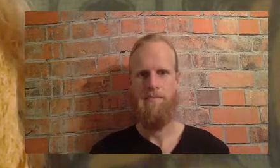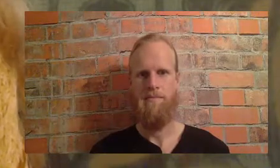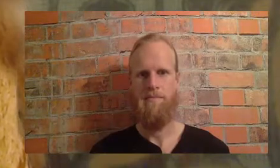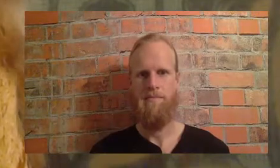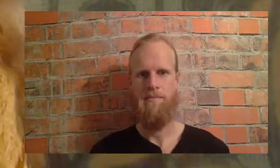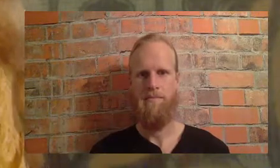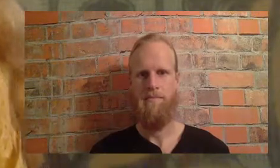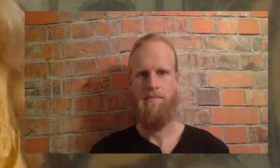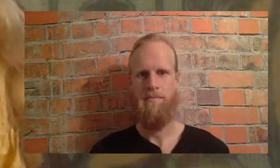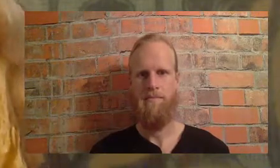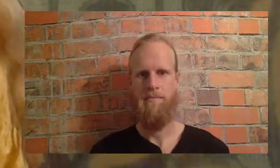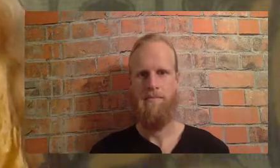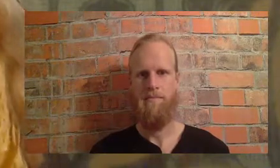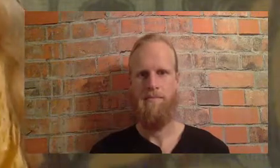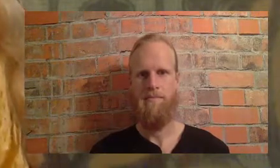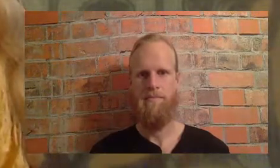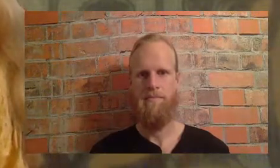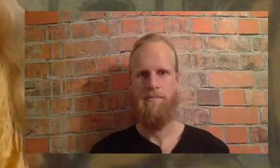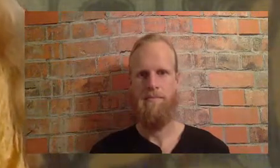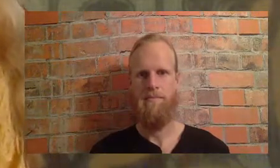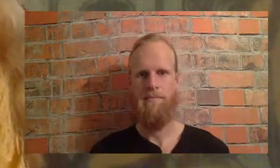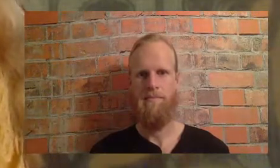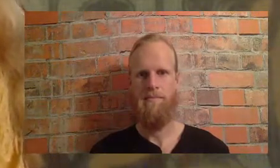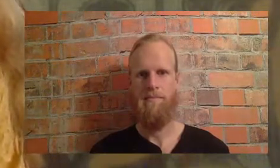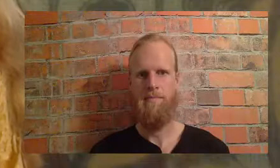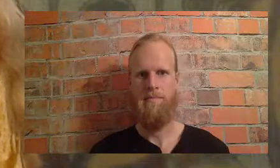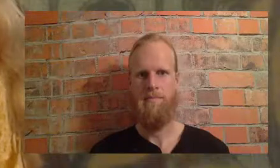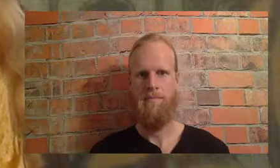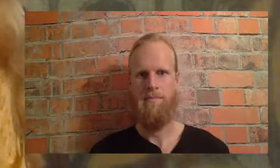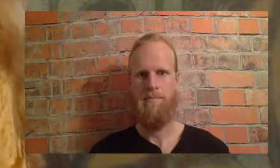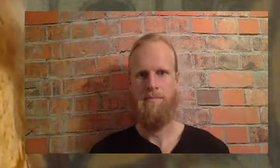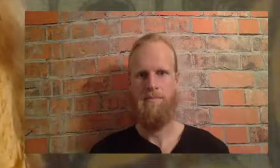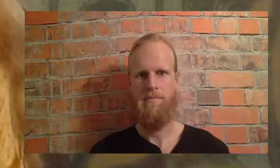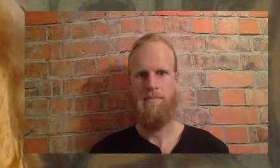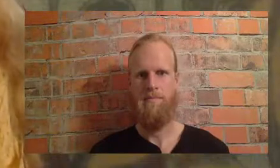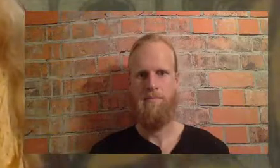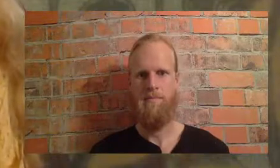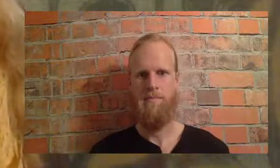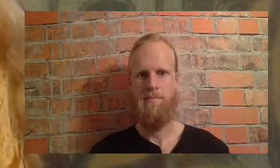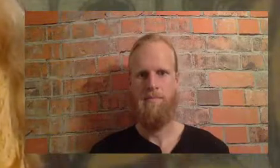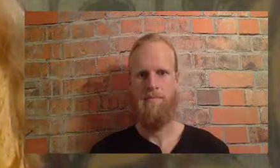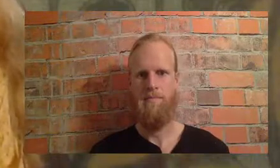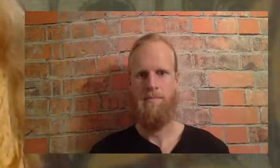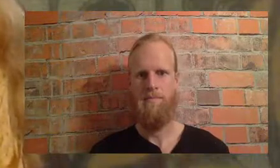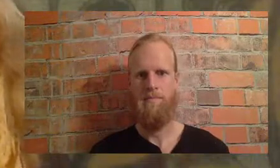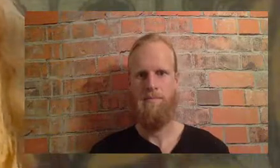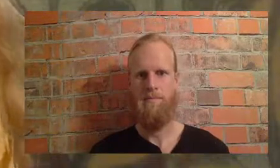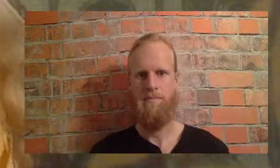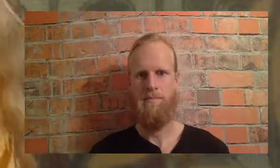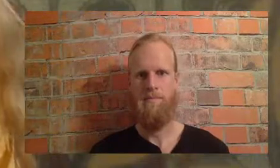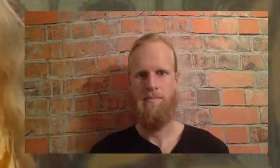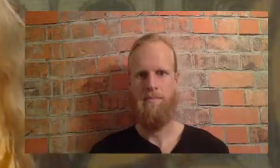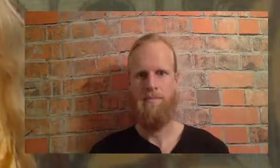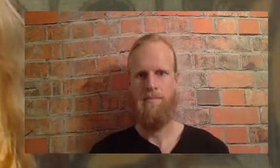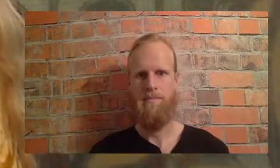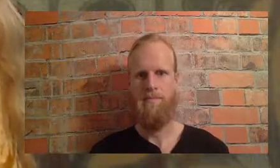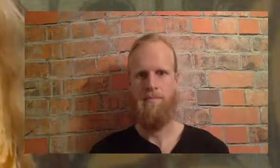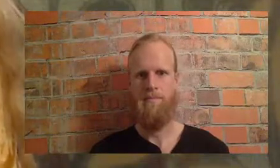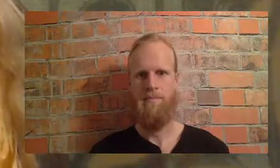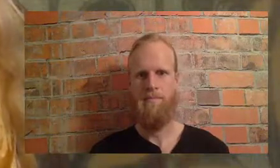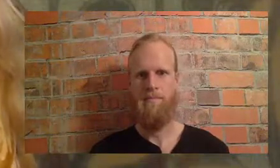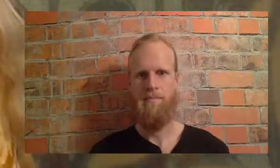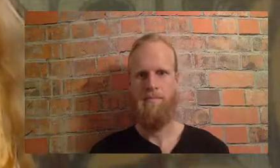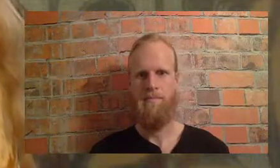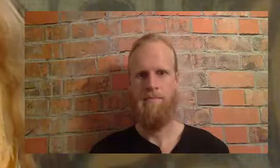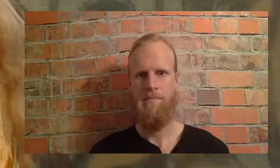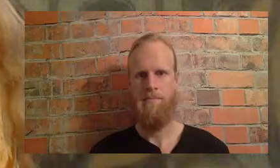Susan says she went from a 5 to a 9. Sometimes that happens because you're actually defrosting and thawing out numbness, so it might spike for a minute